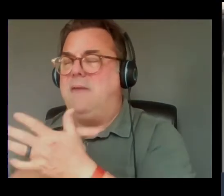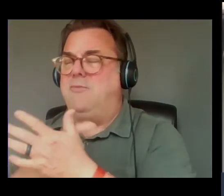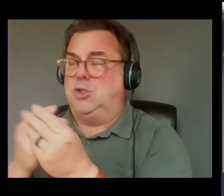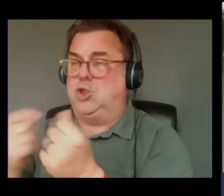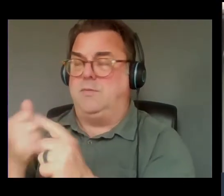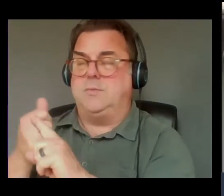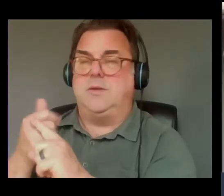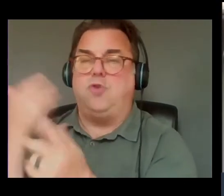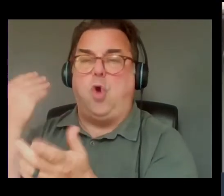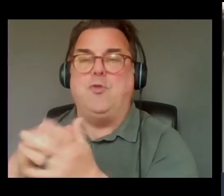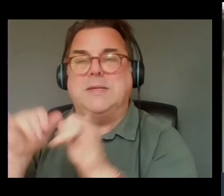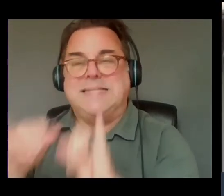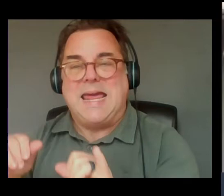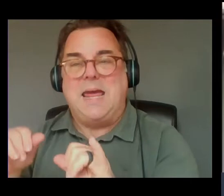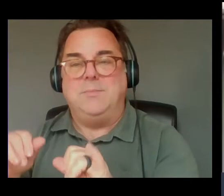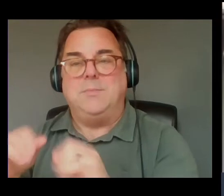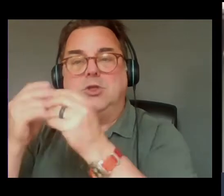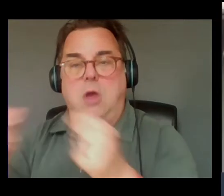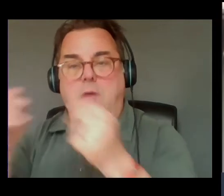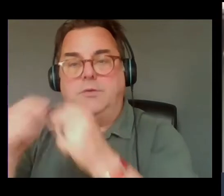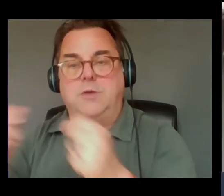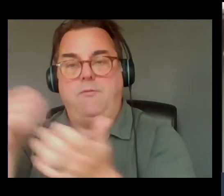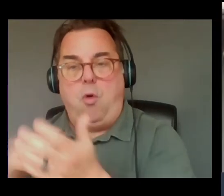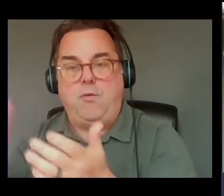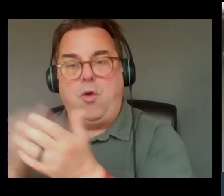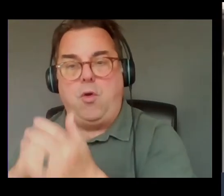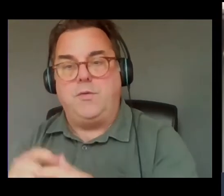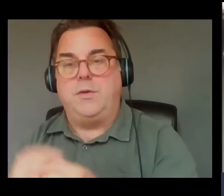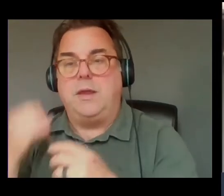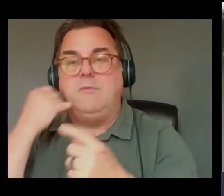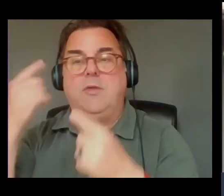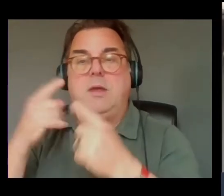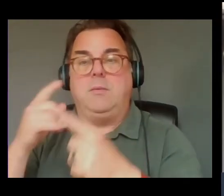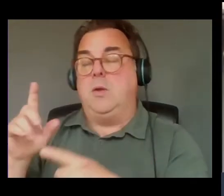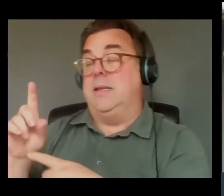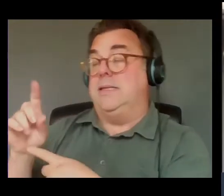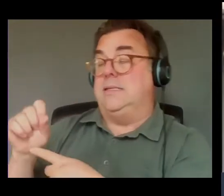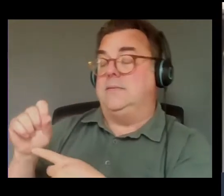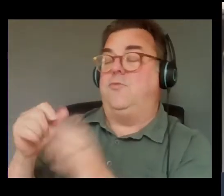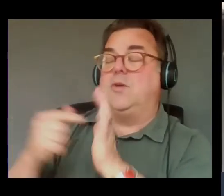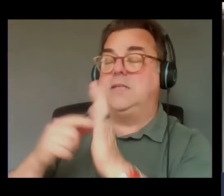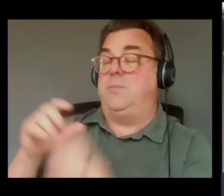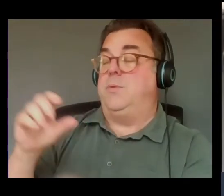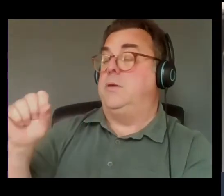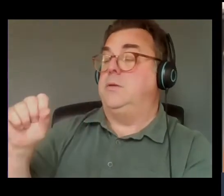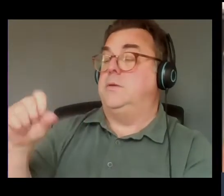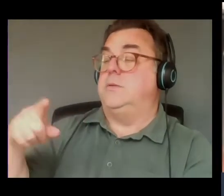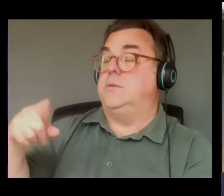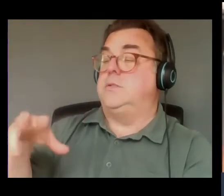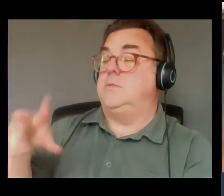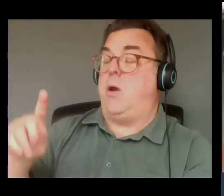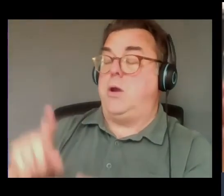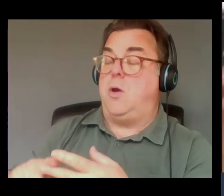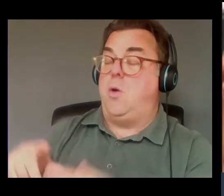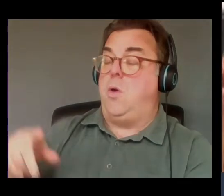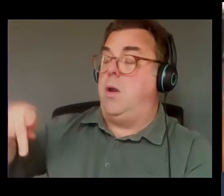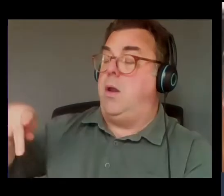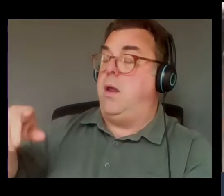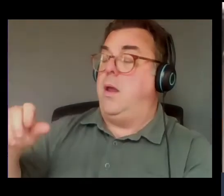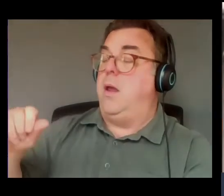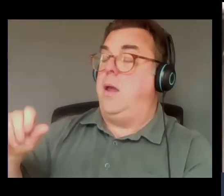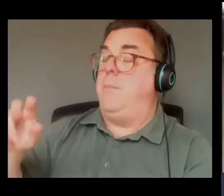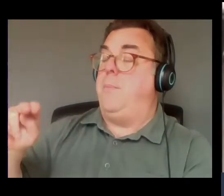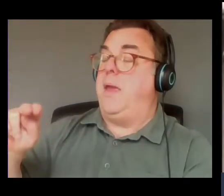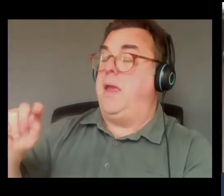over, right? It's you think about a distributed system like Spark or like TensorFlow, or another system like a